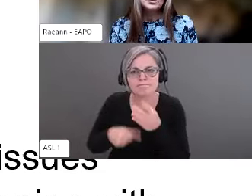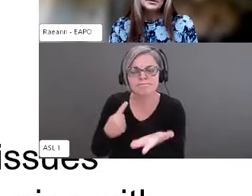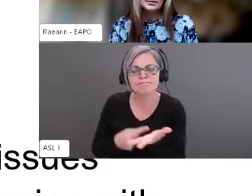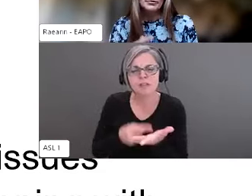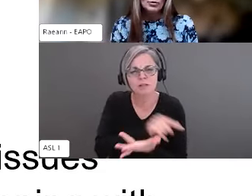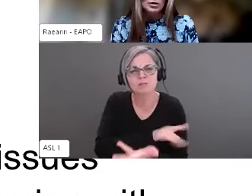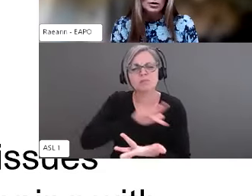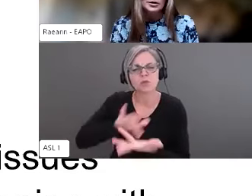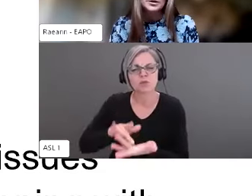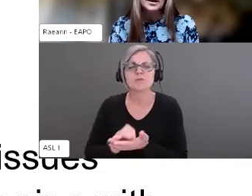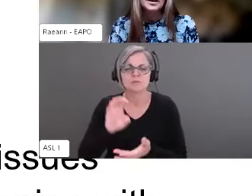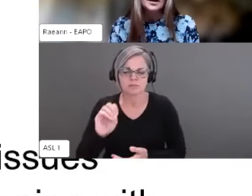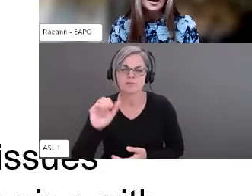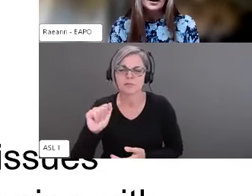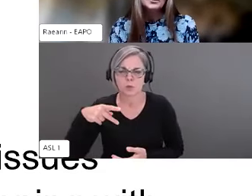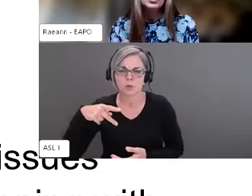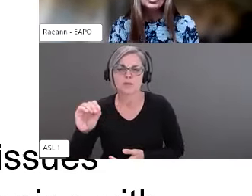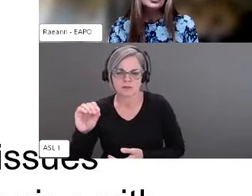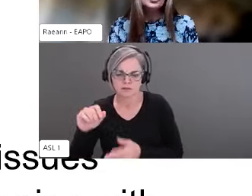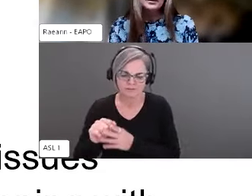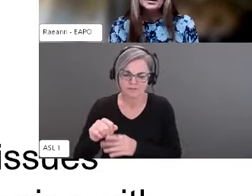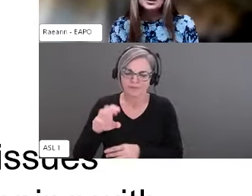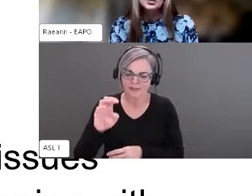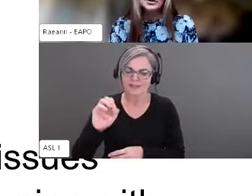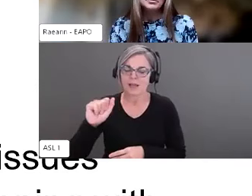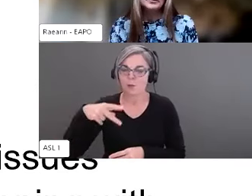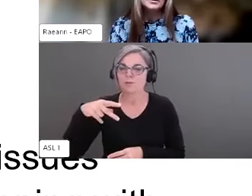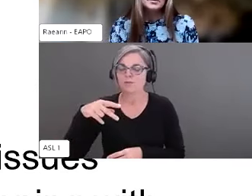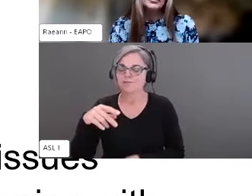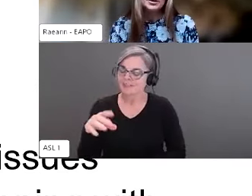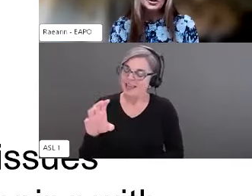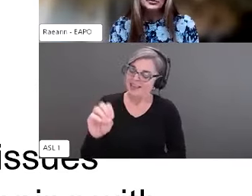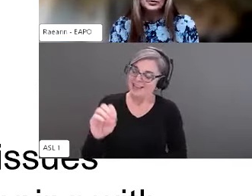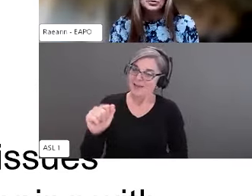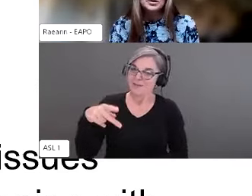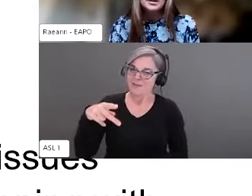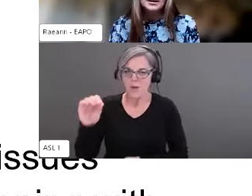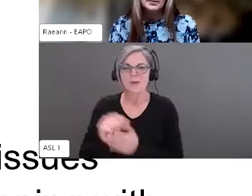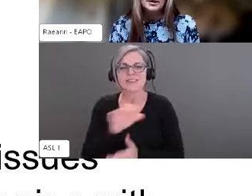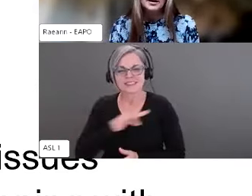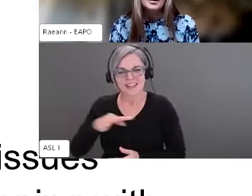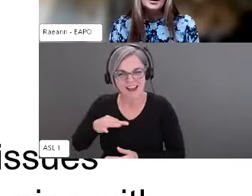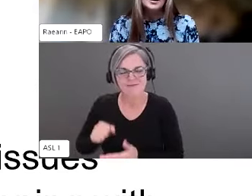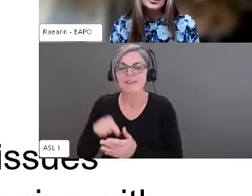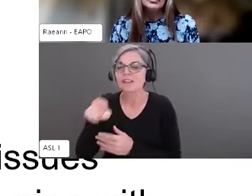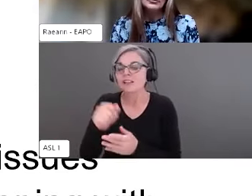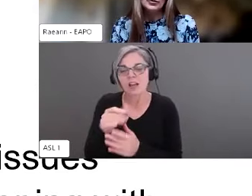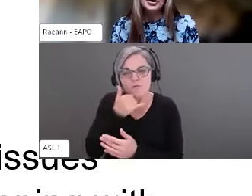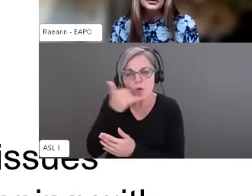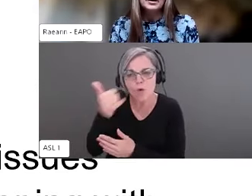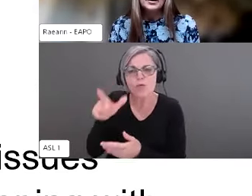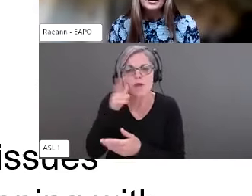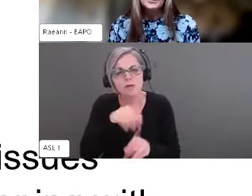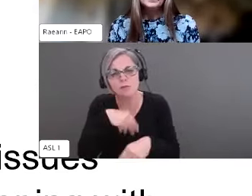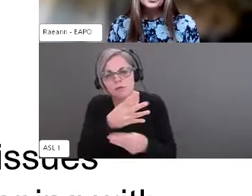on terms of a phone call, I should say, to work through maybe the situation, provide some information and resources that might be helpful